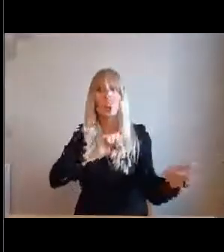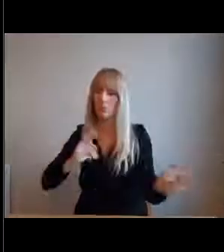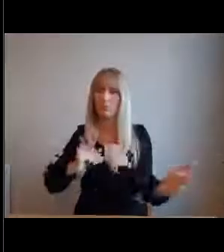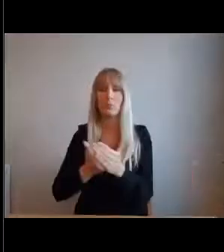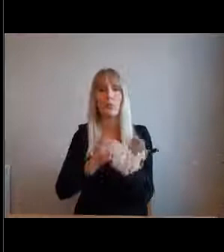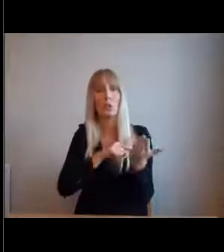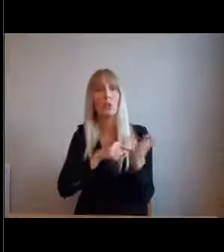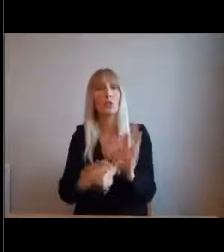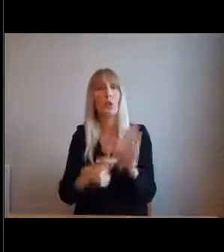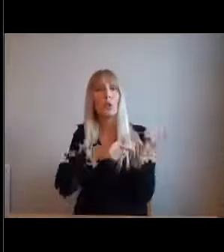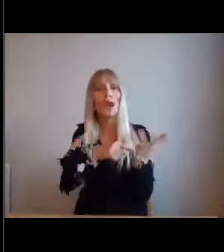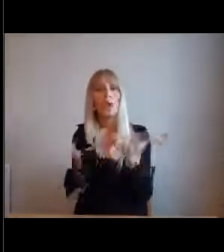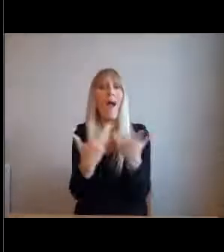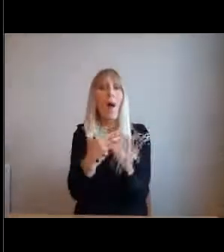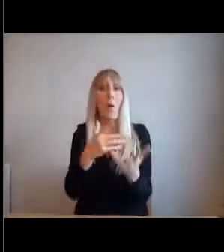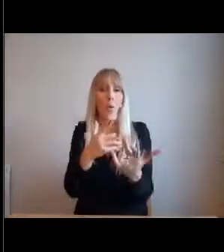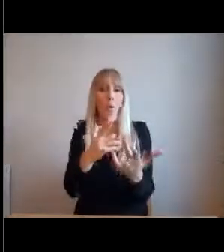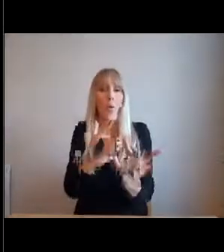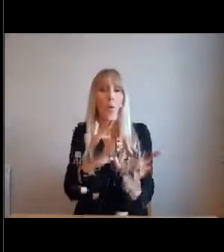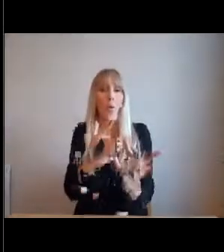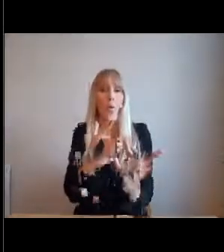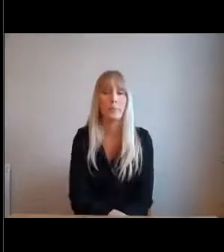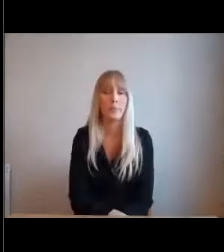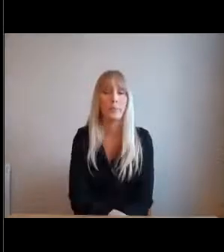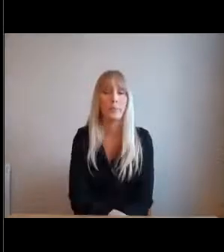you how to do that right now.